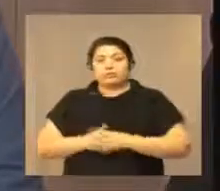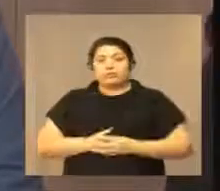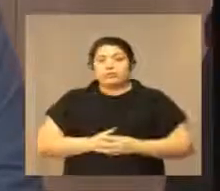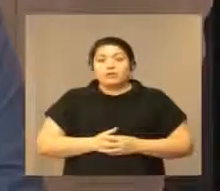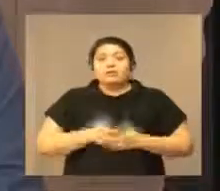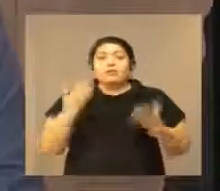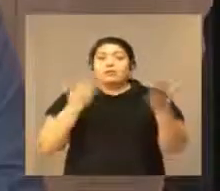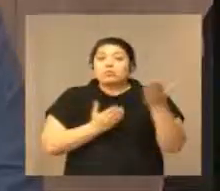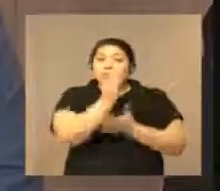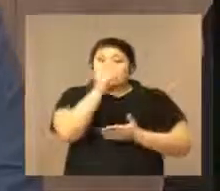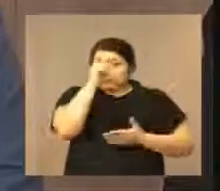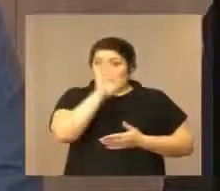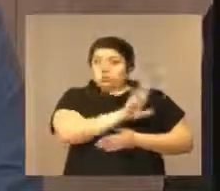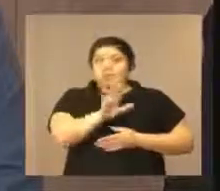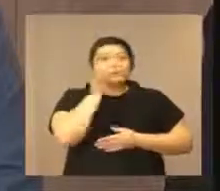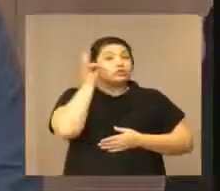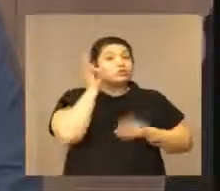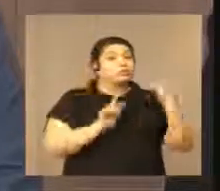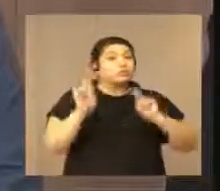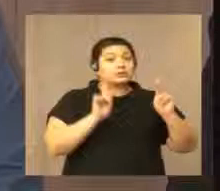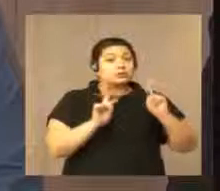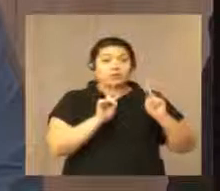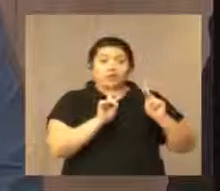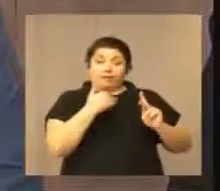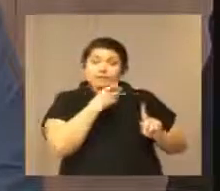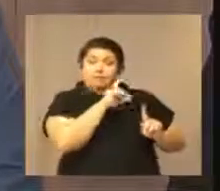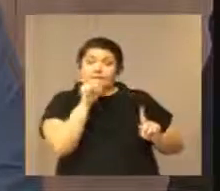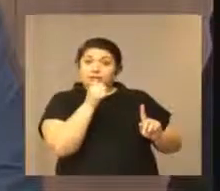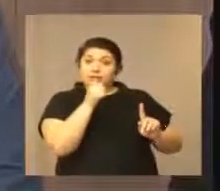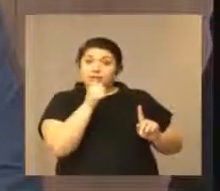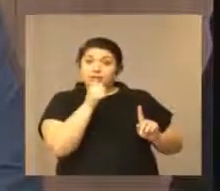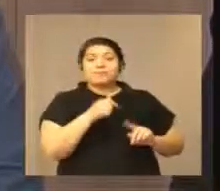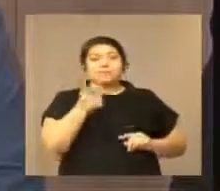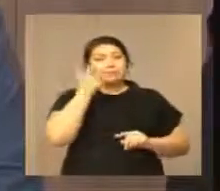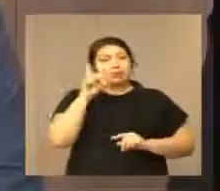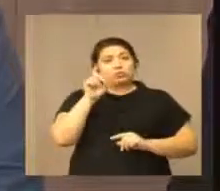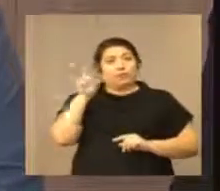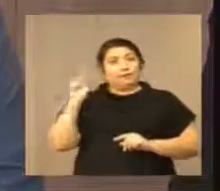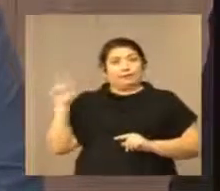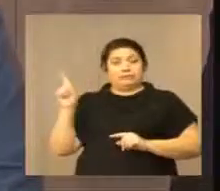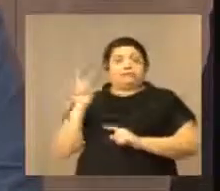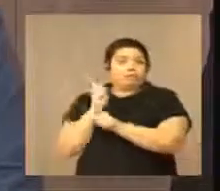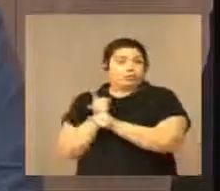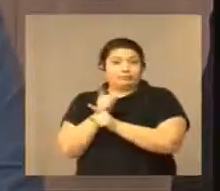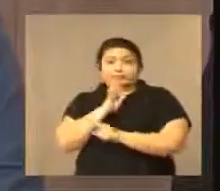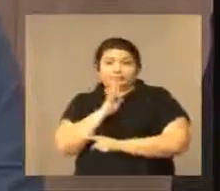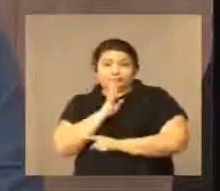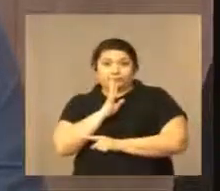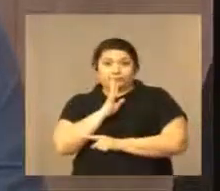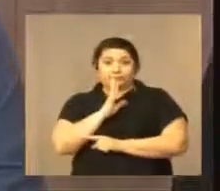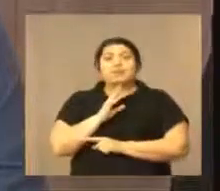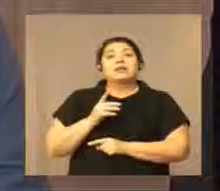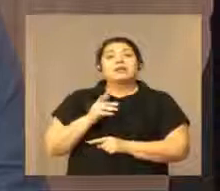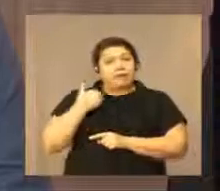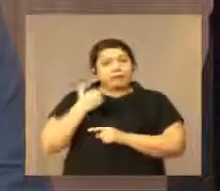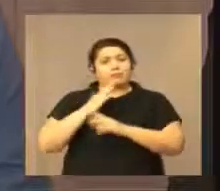The rights of Indigenous persons with disabilities, as Doreen correctly mentioned, are protected